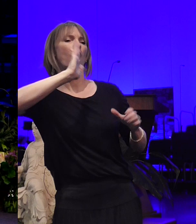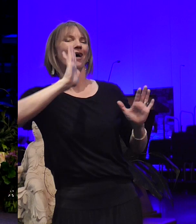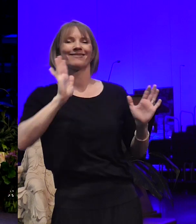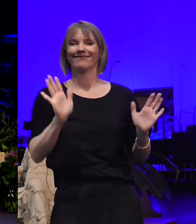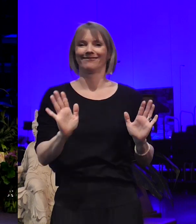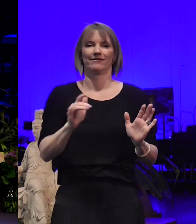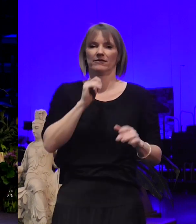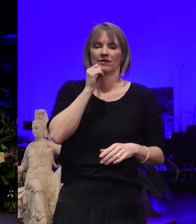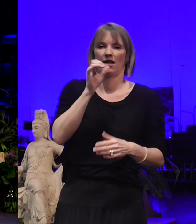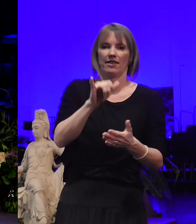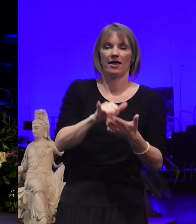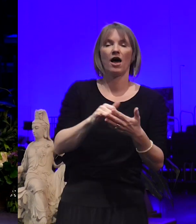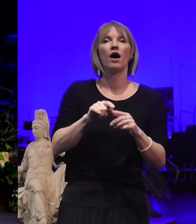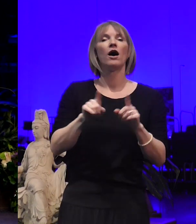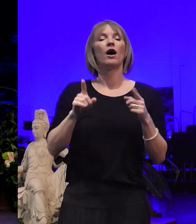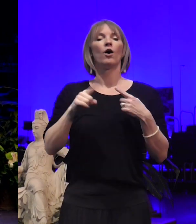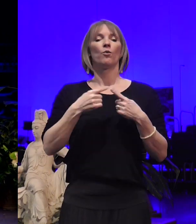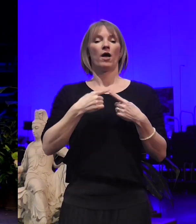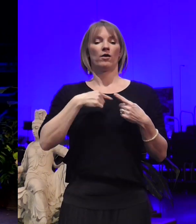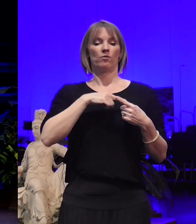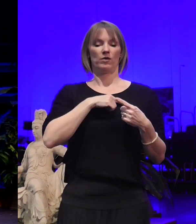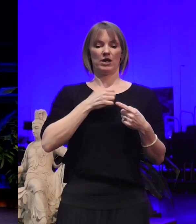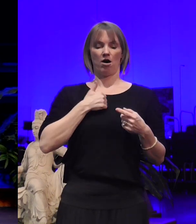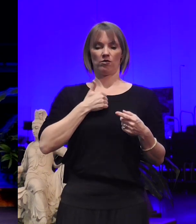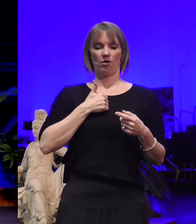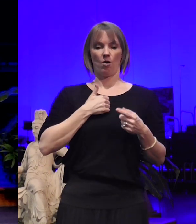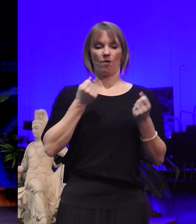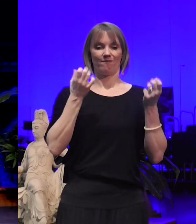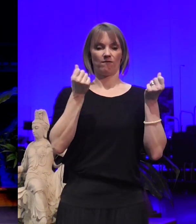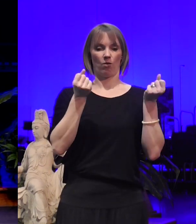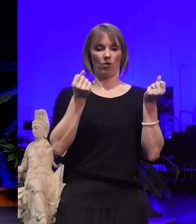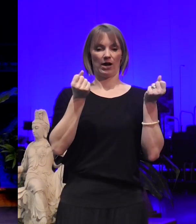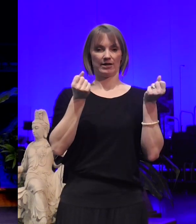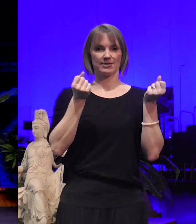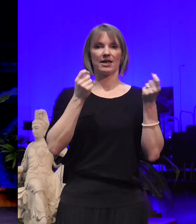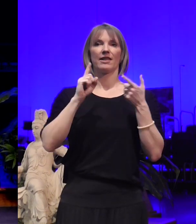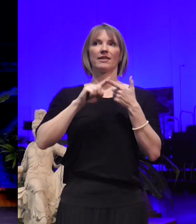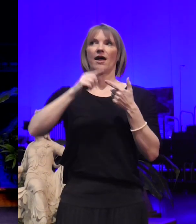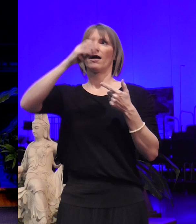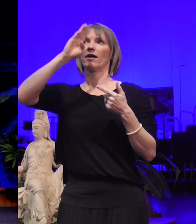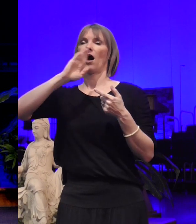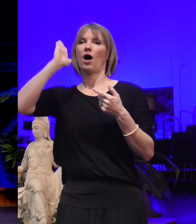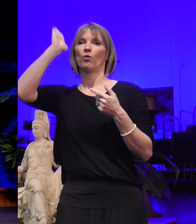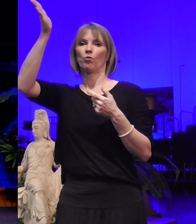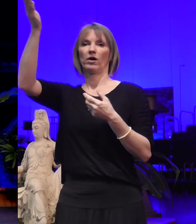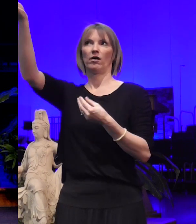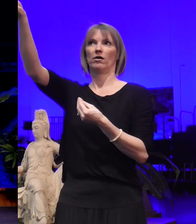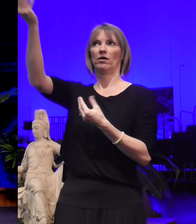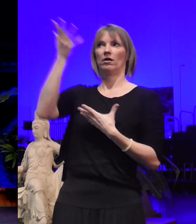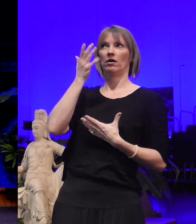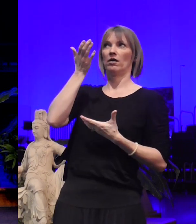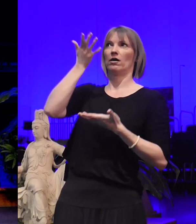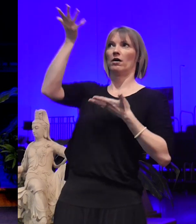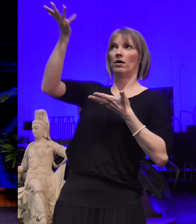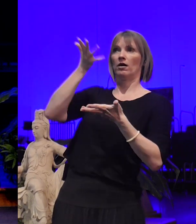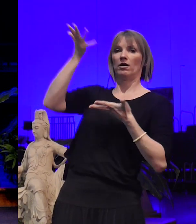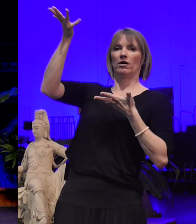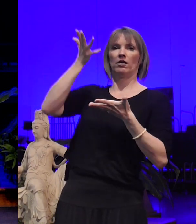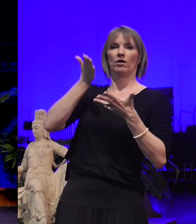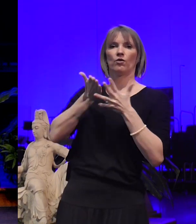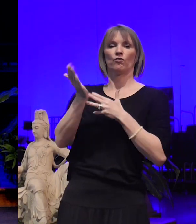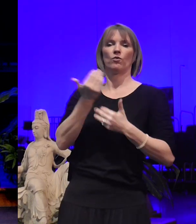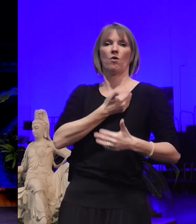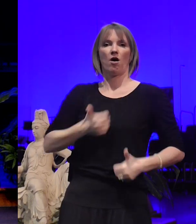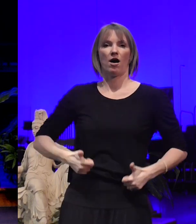When we find our true voice and we speak it, God's voice speaks to us through all of life, through